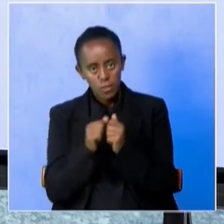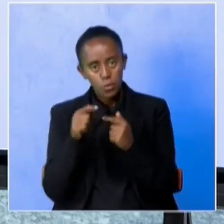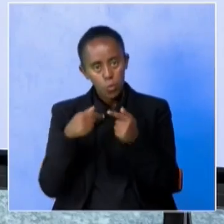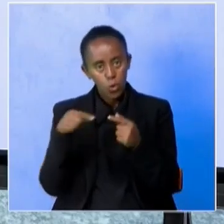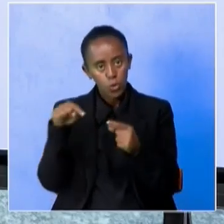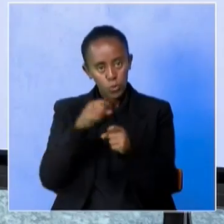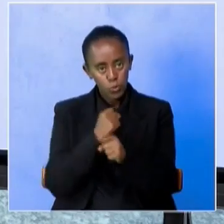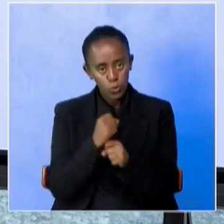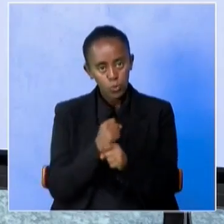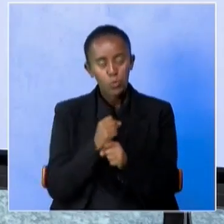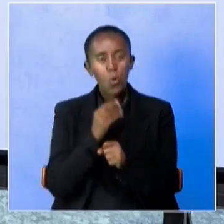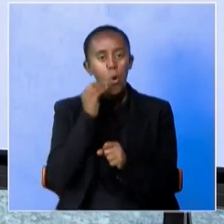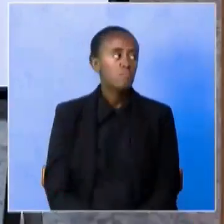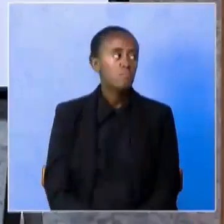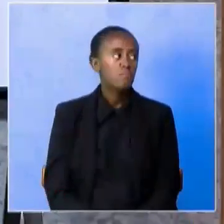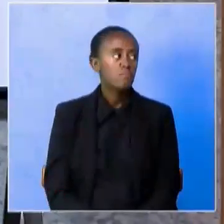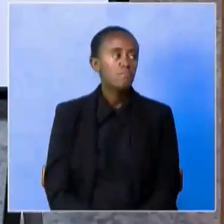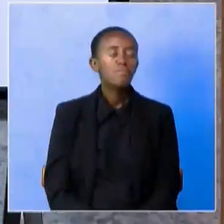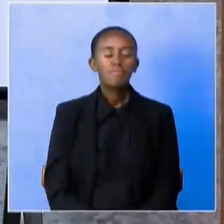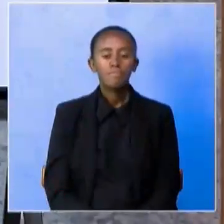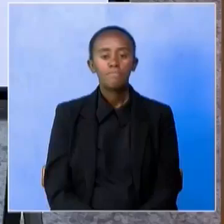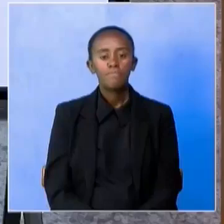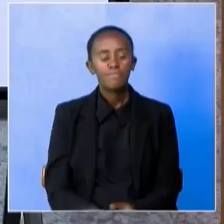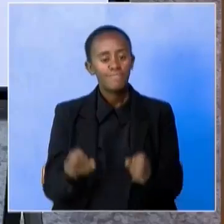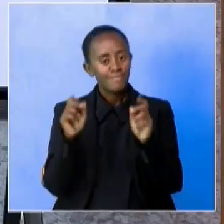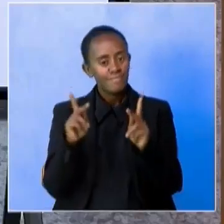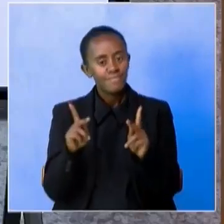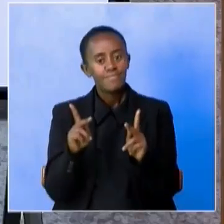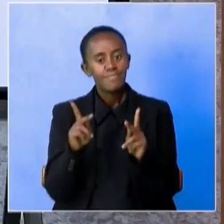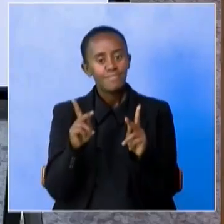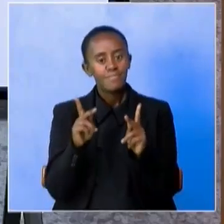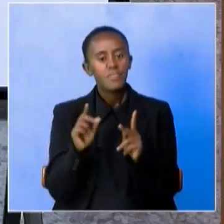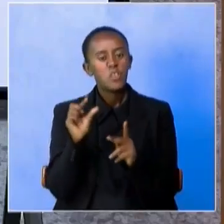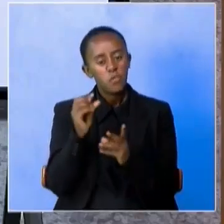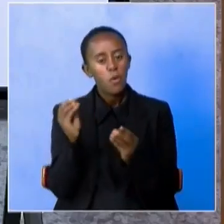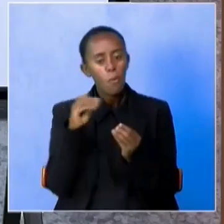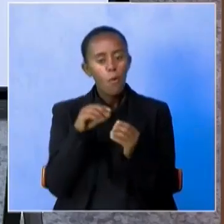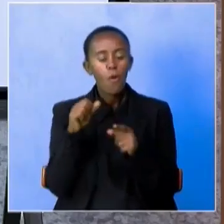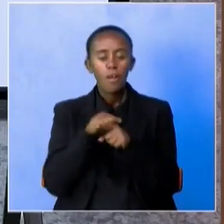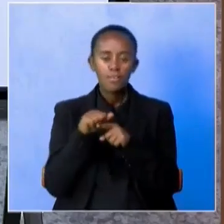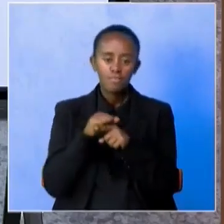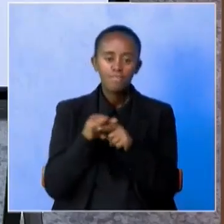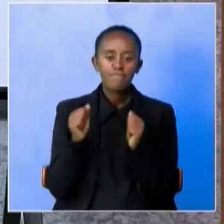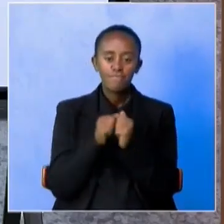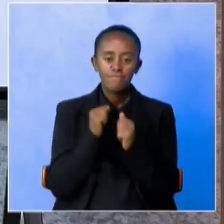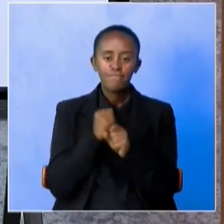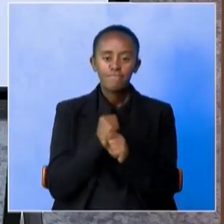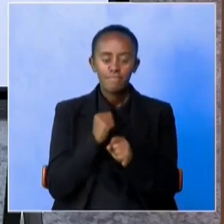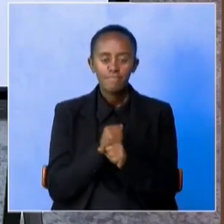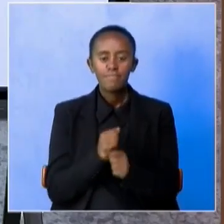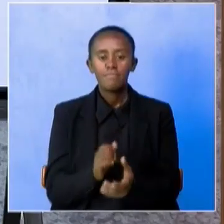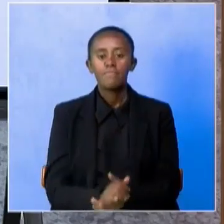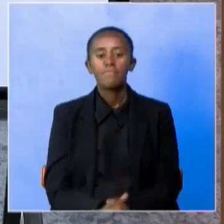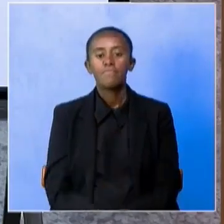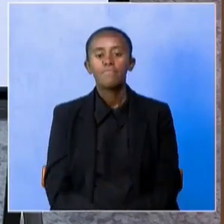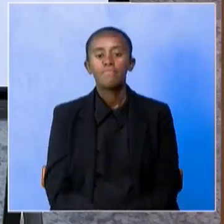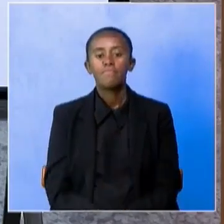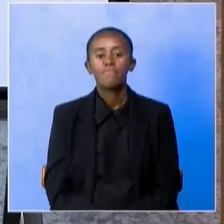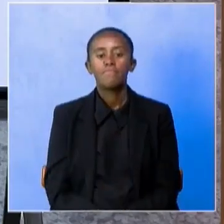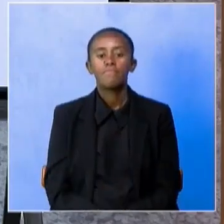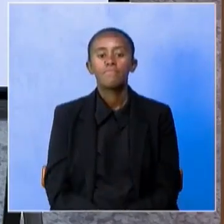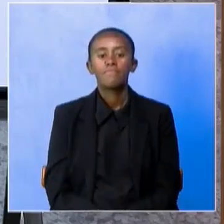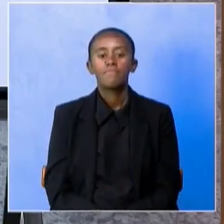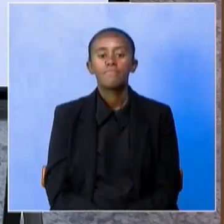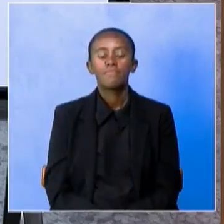to do as a homework. Okay, so let's do a few more activities and see